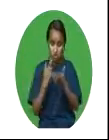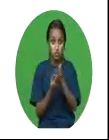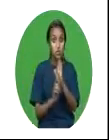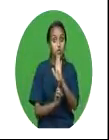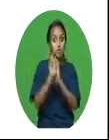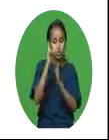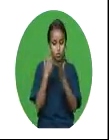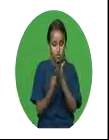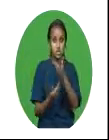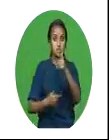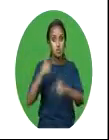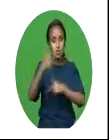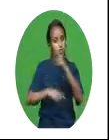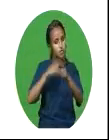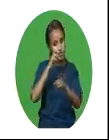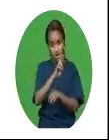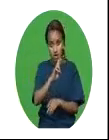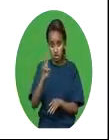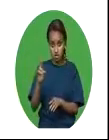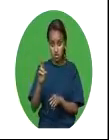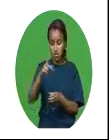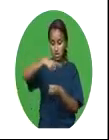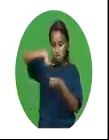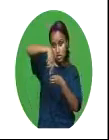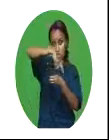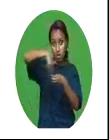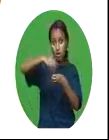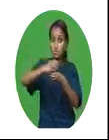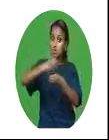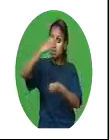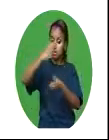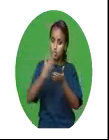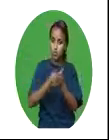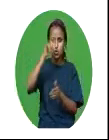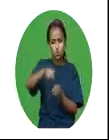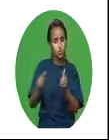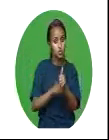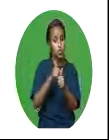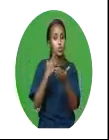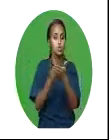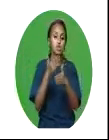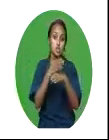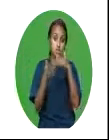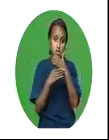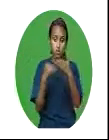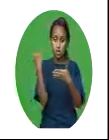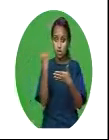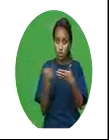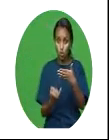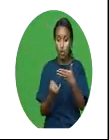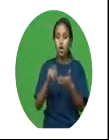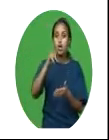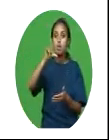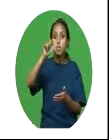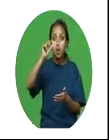develop the pattern of a right circular cylinder, we should follow the following steps. Draw a plan